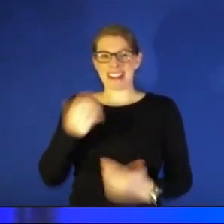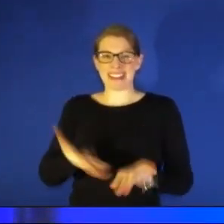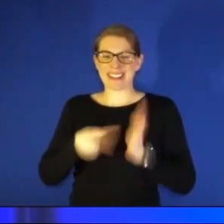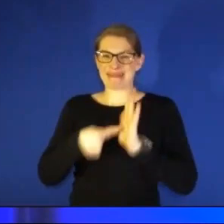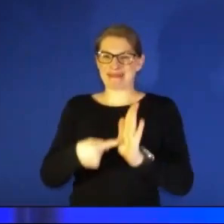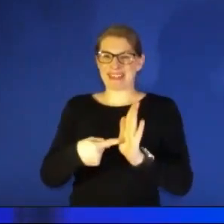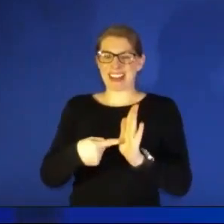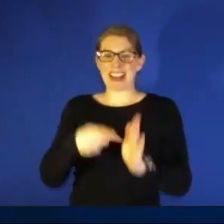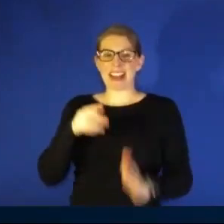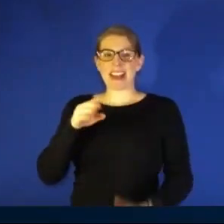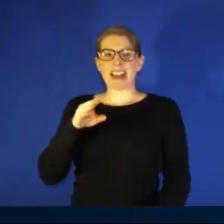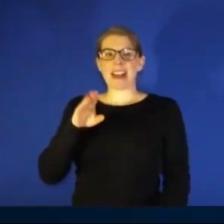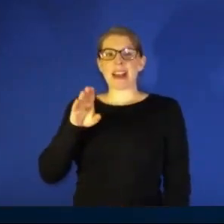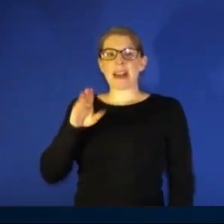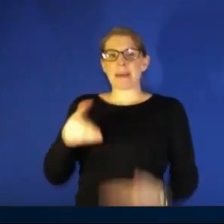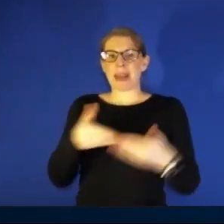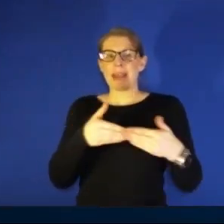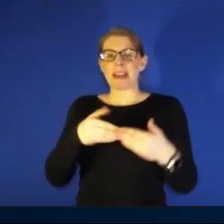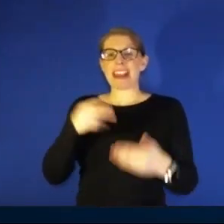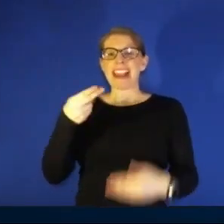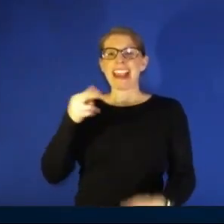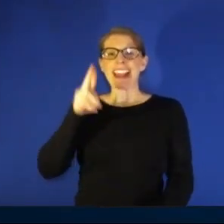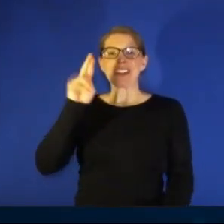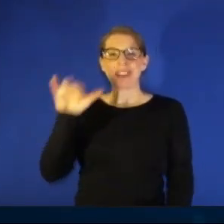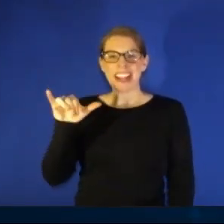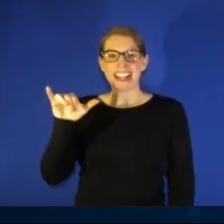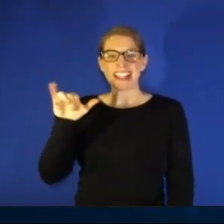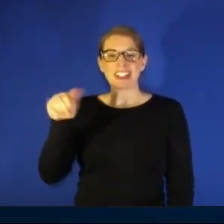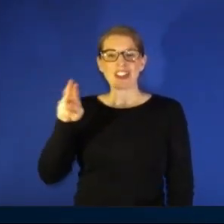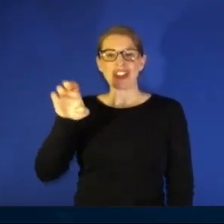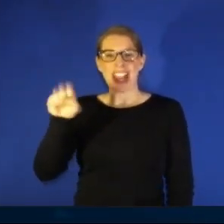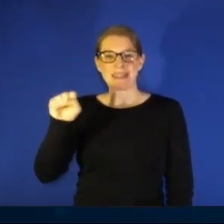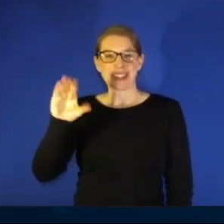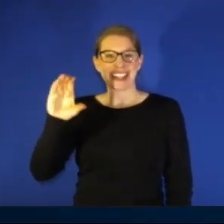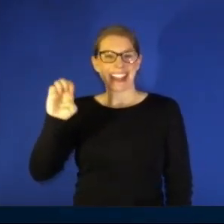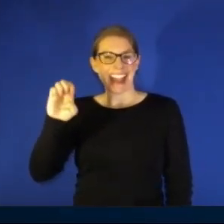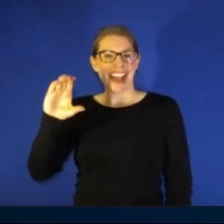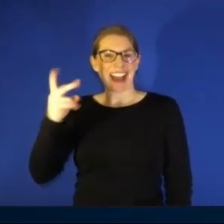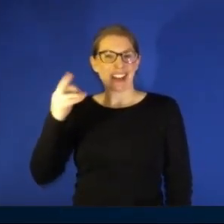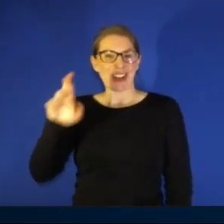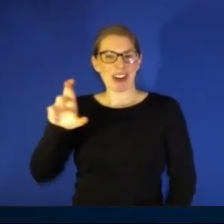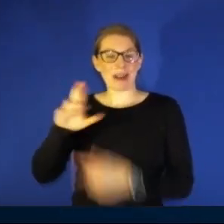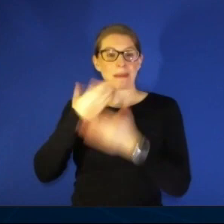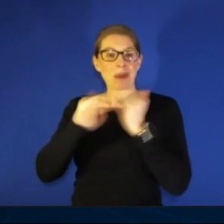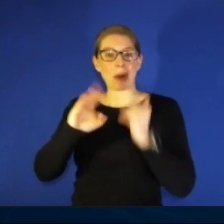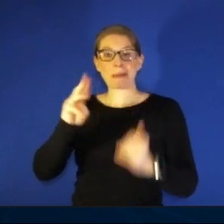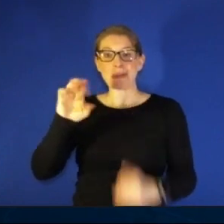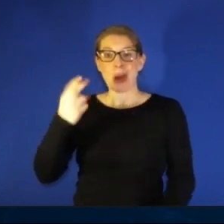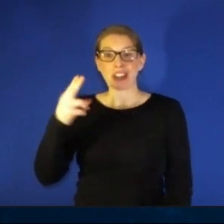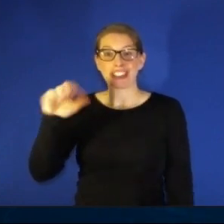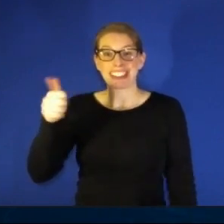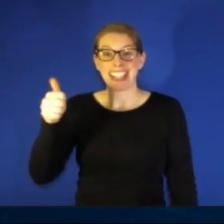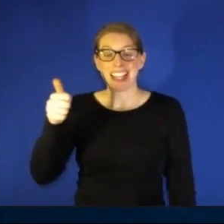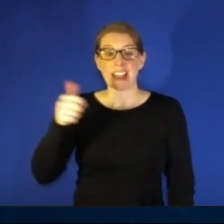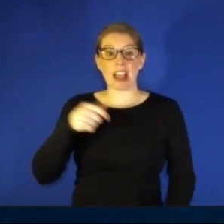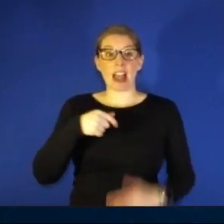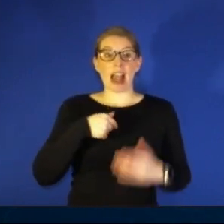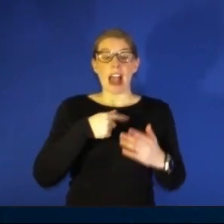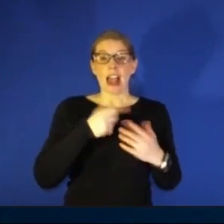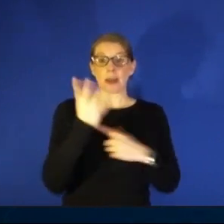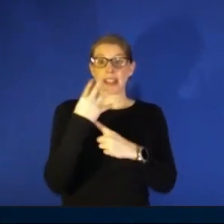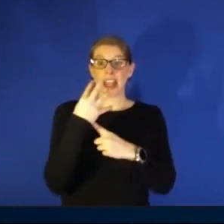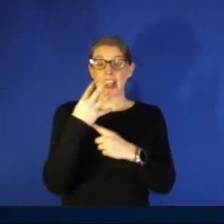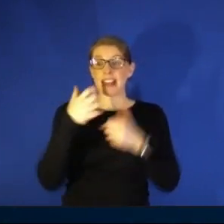Henry James Eckler. Without further ado, there he is. He was born on March 10th. I was actually in the middle of the show, and they texted me from